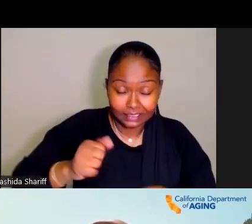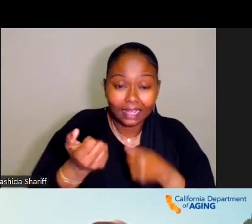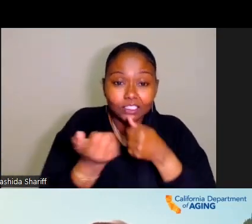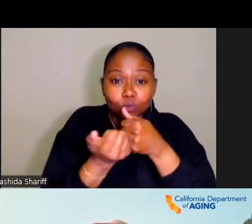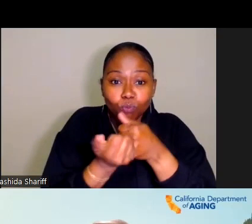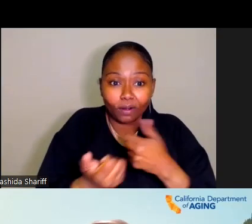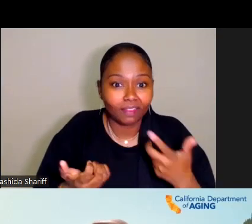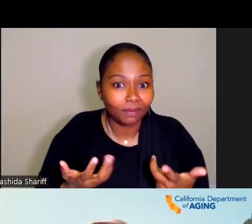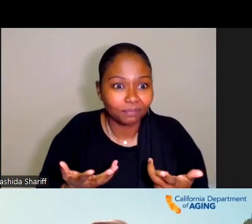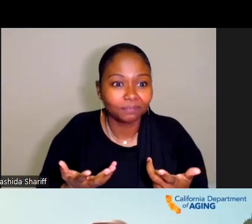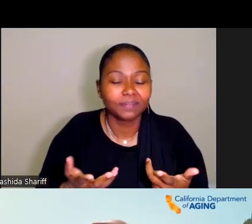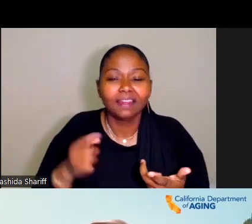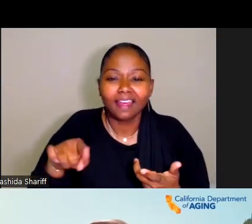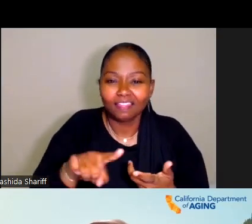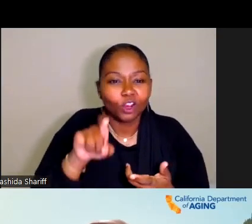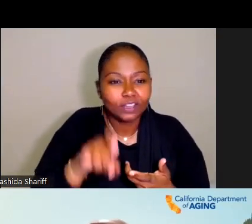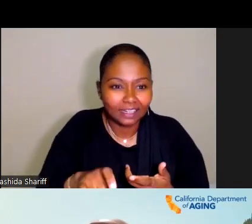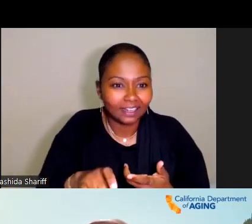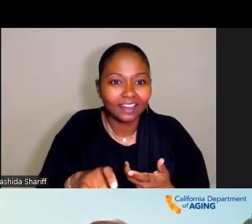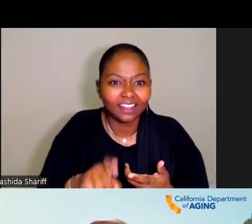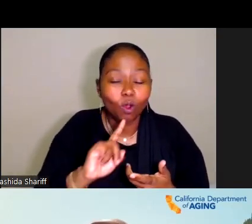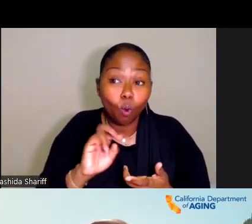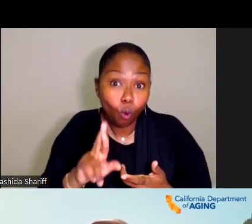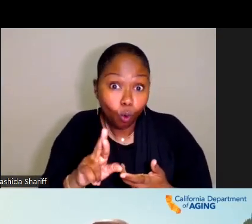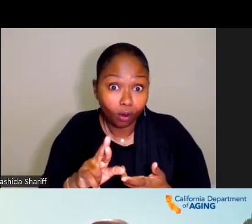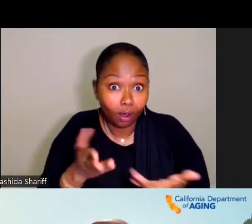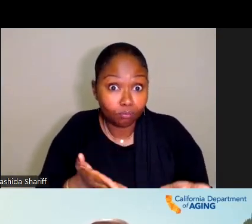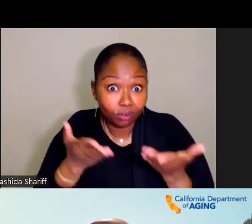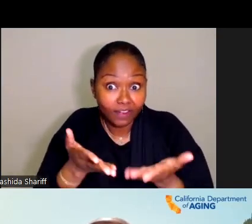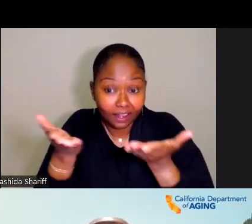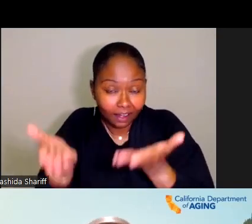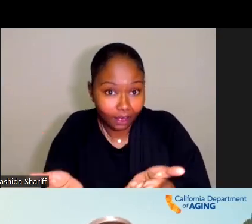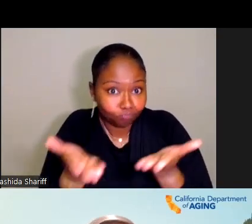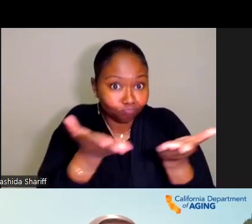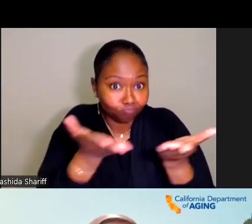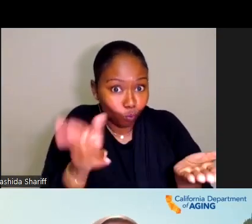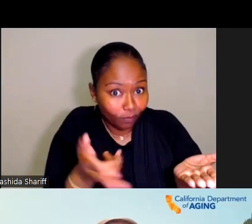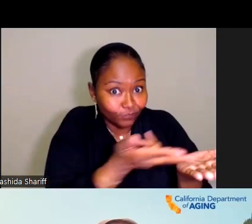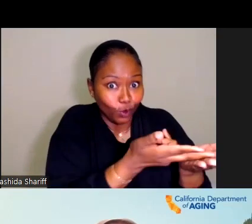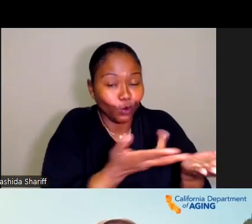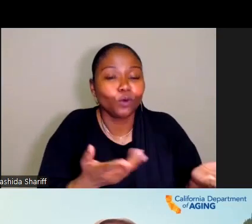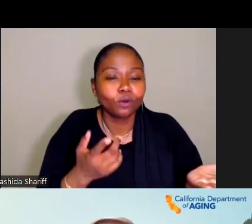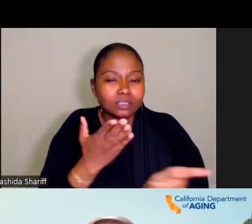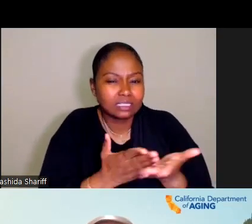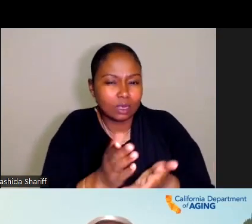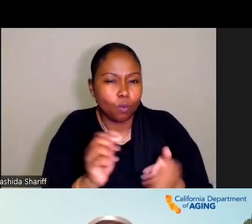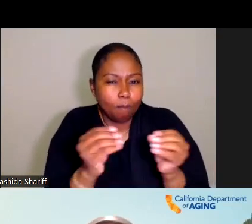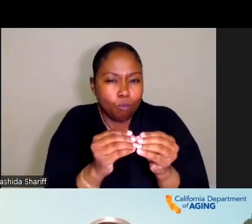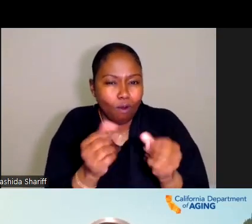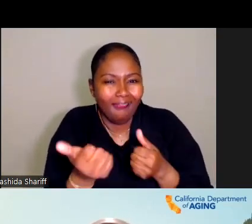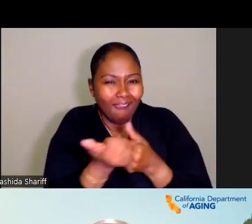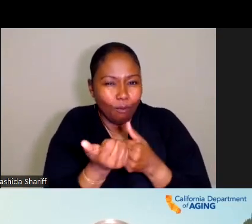assist or to provide a warm handoff or referral to somebody who can be of more help to them. So we're